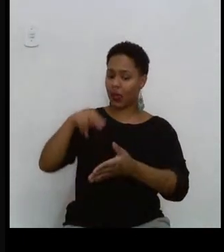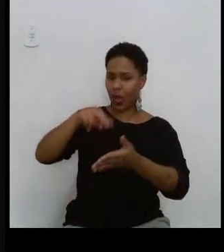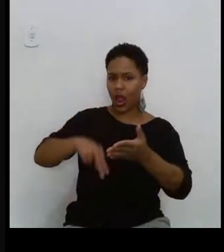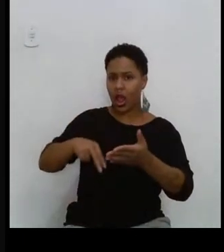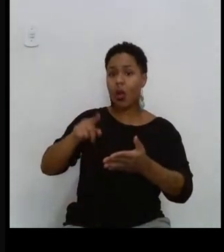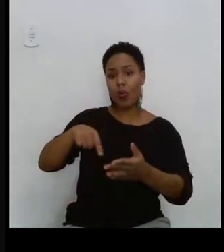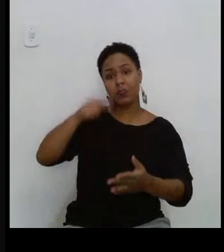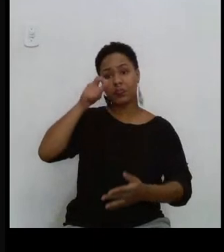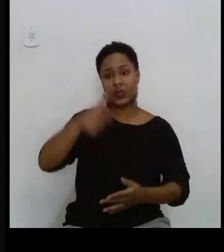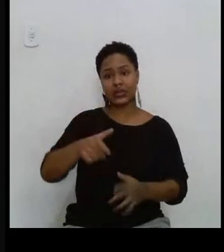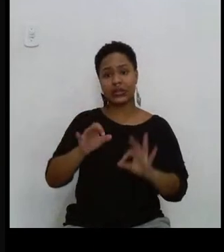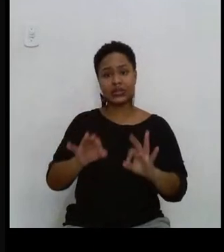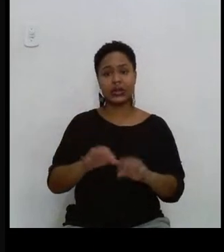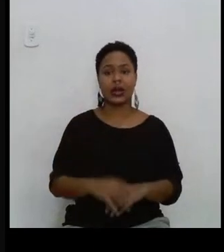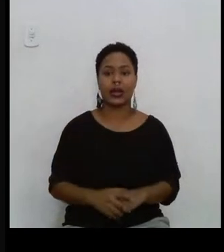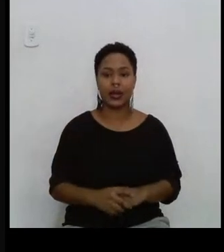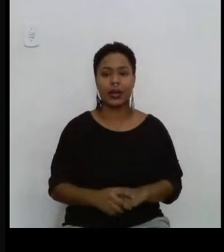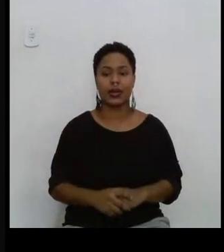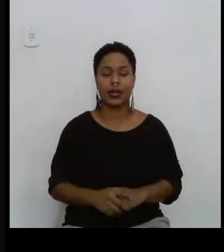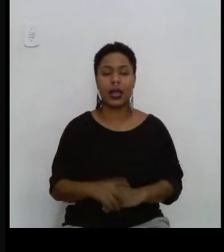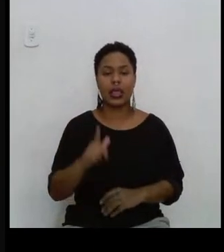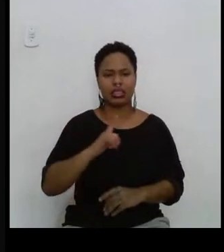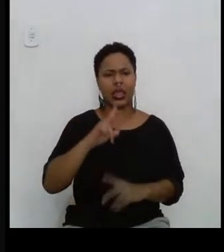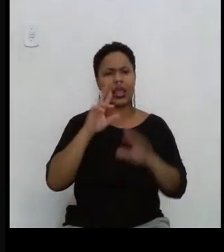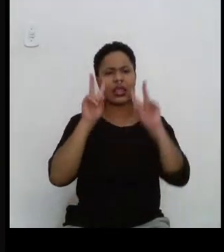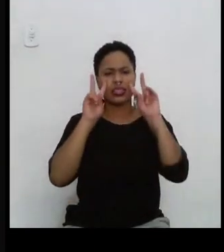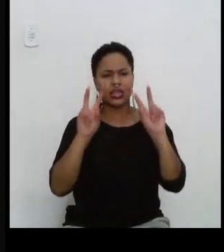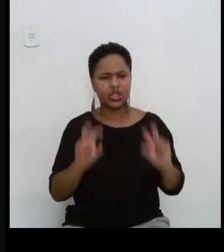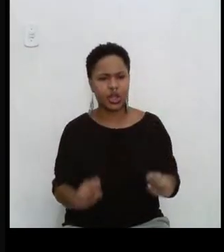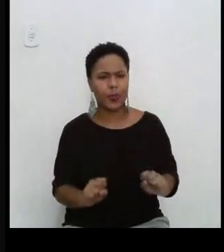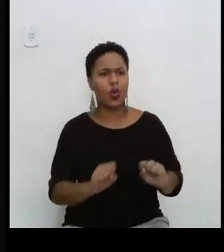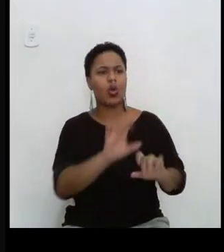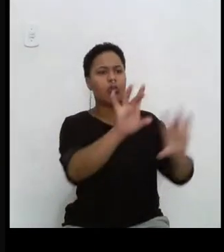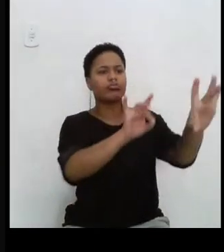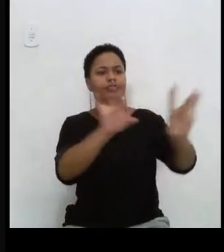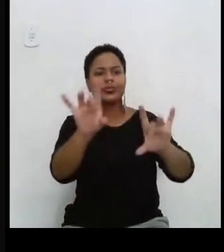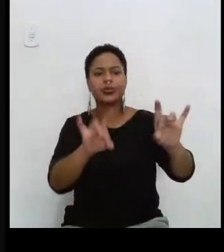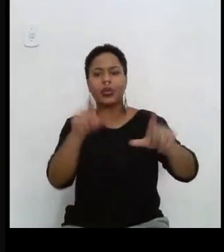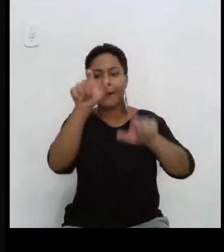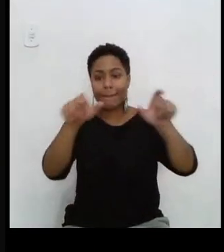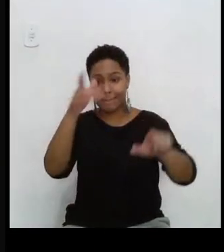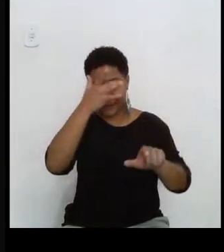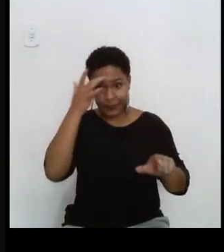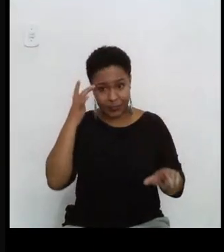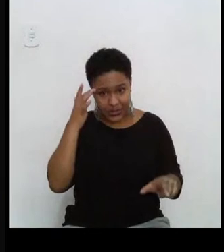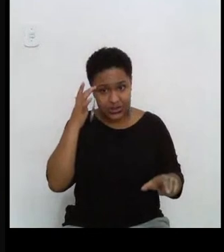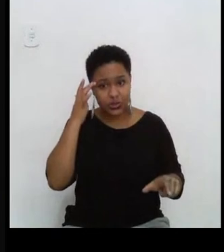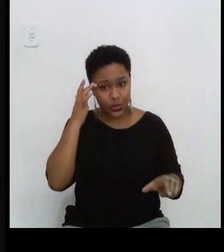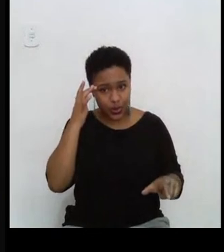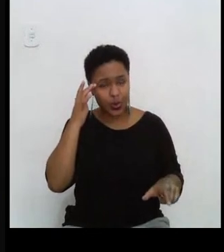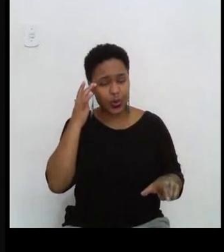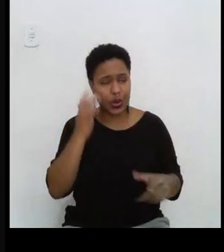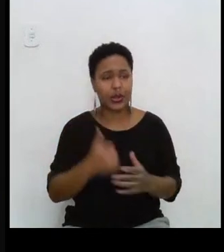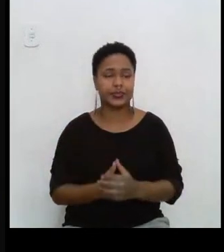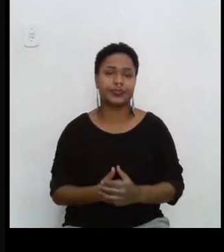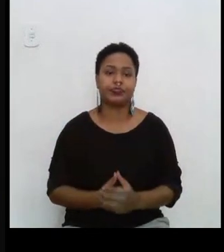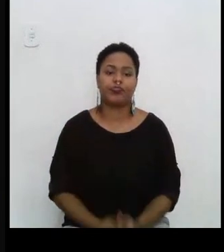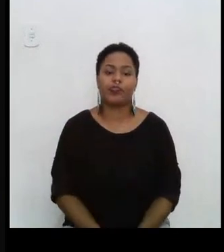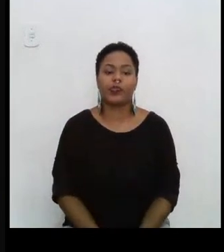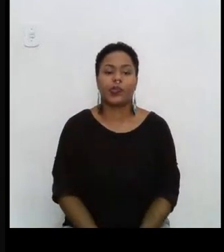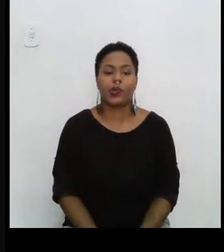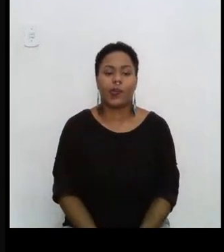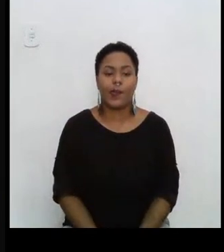o gato ibict Age of state finance watch